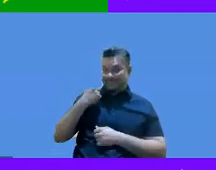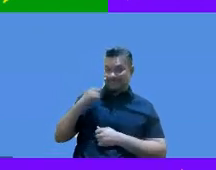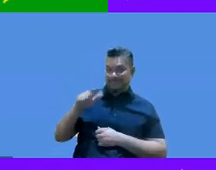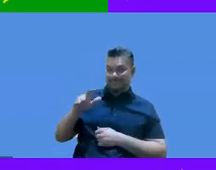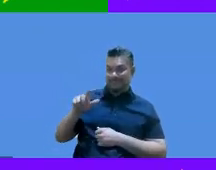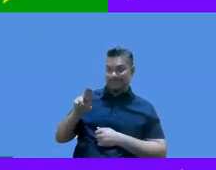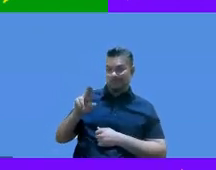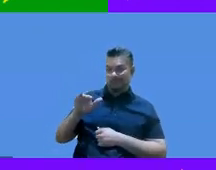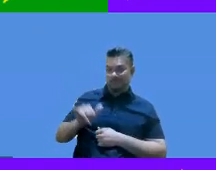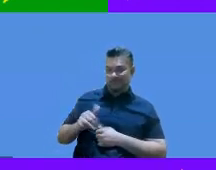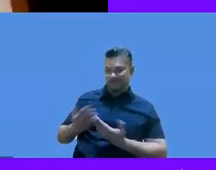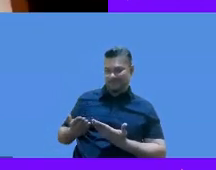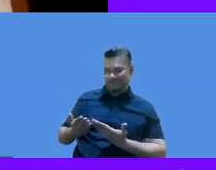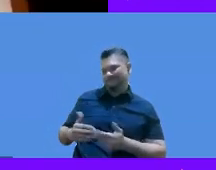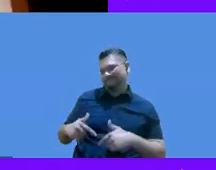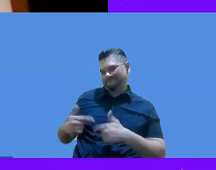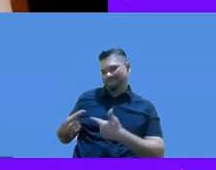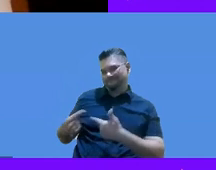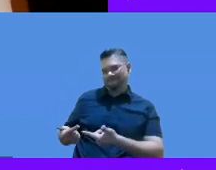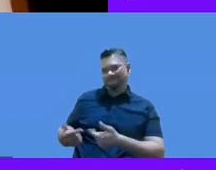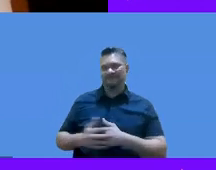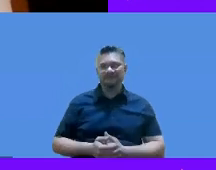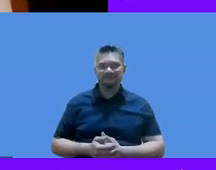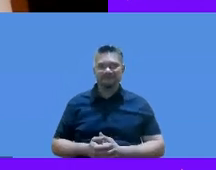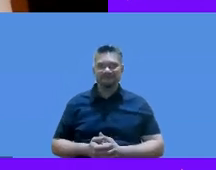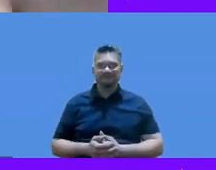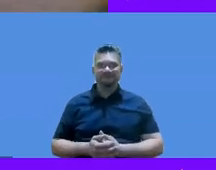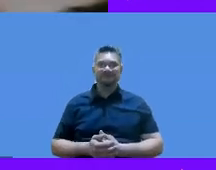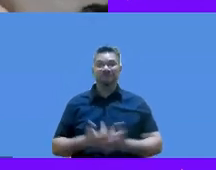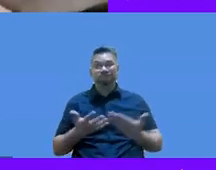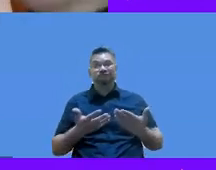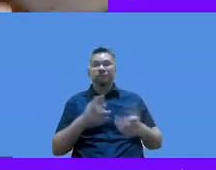session. I look forward to having you here in India.